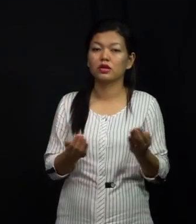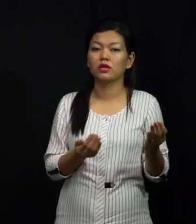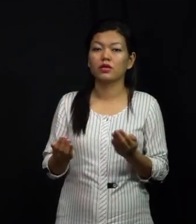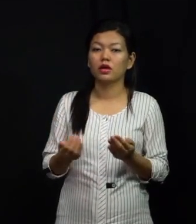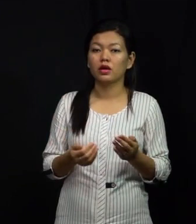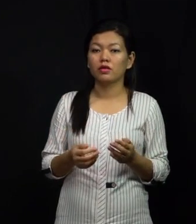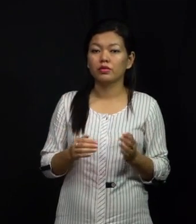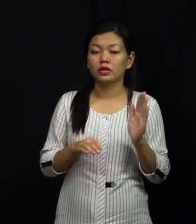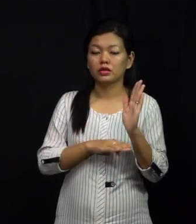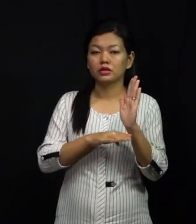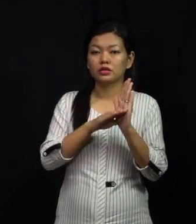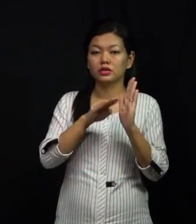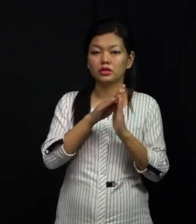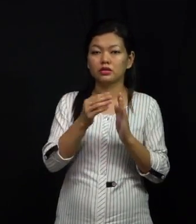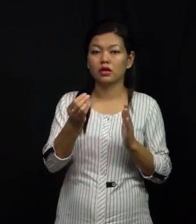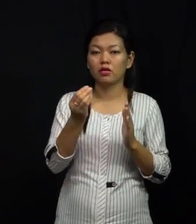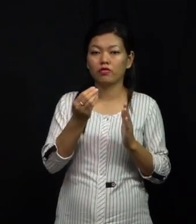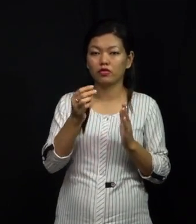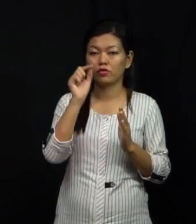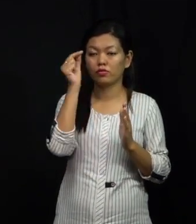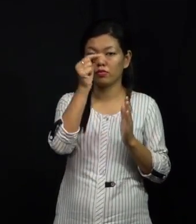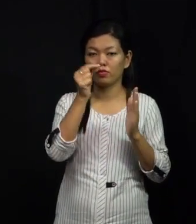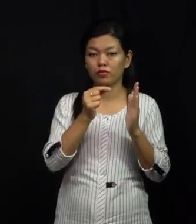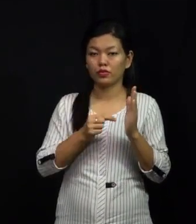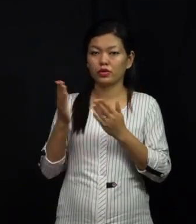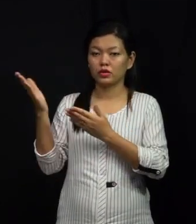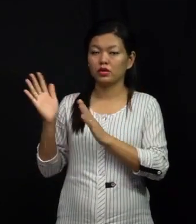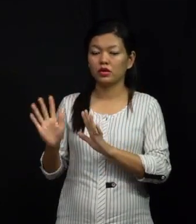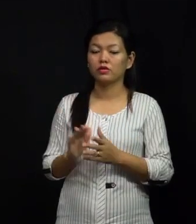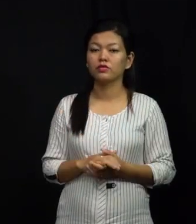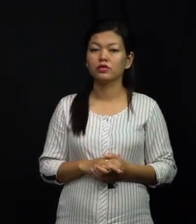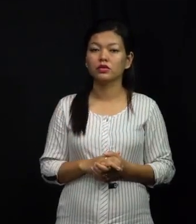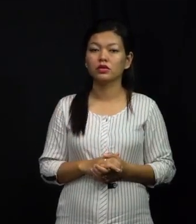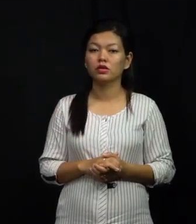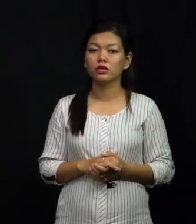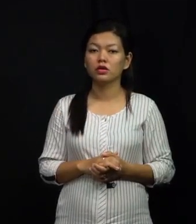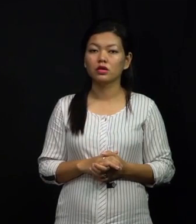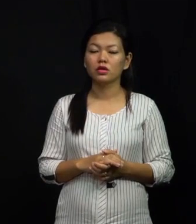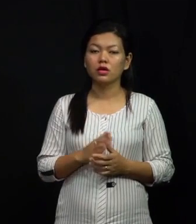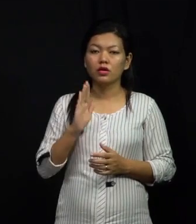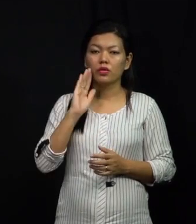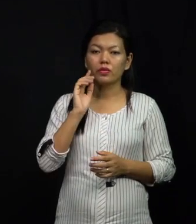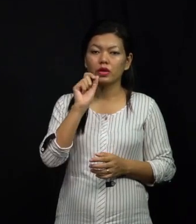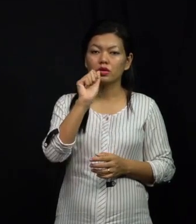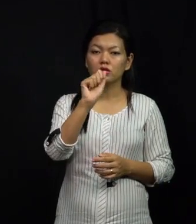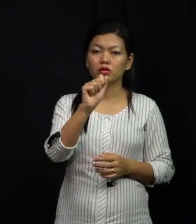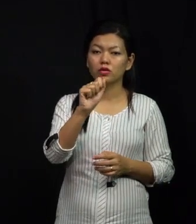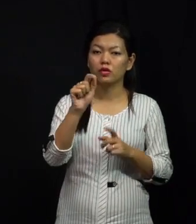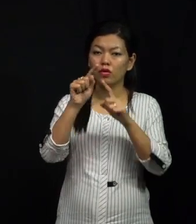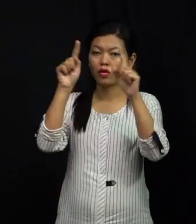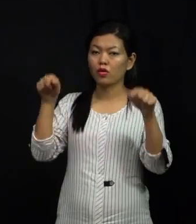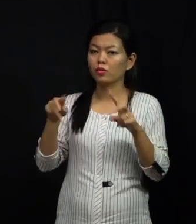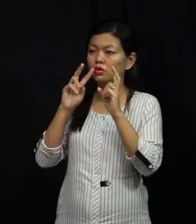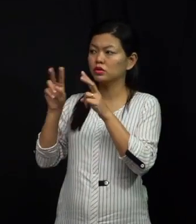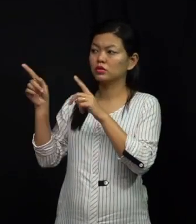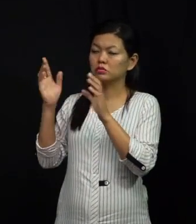some of the characteristics of the infancy stage. When you look into the blackboard, you might get confused, class, but you have your textbooks